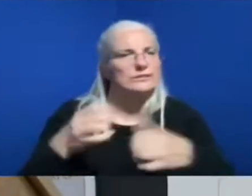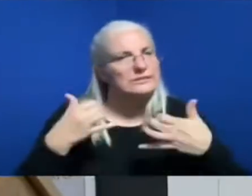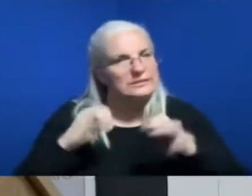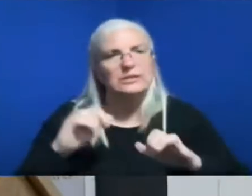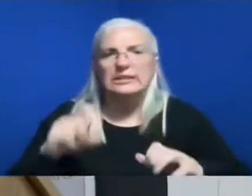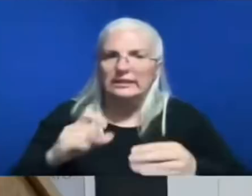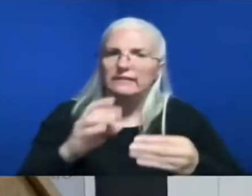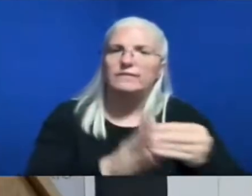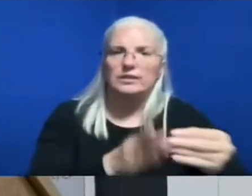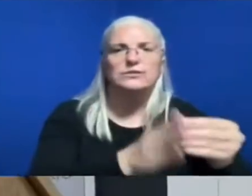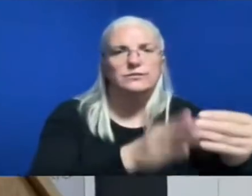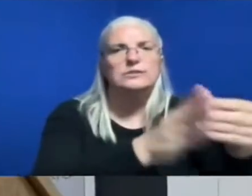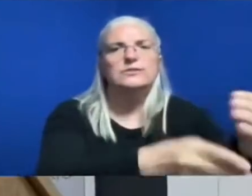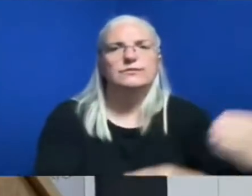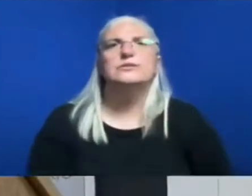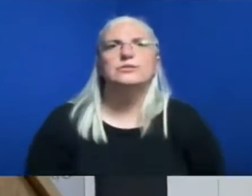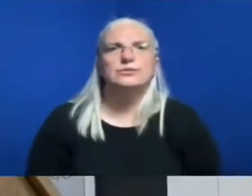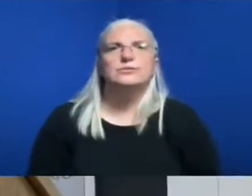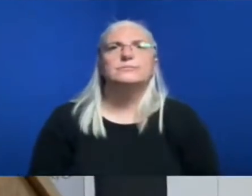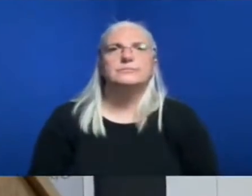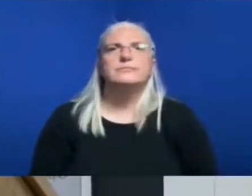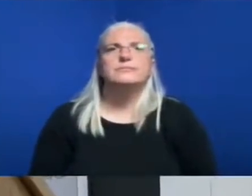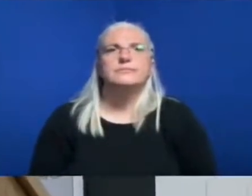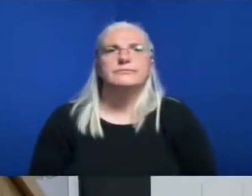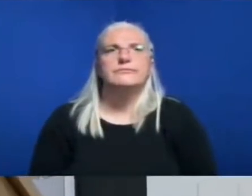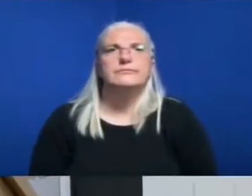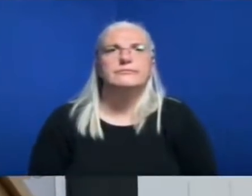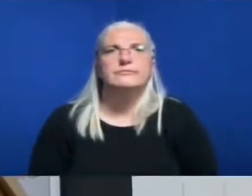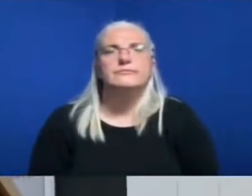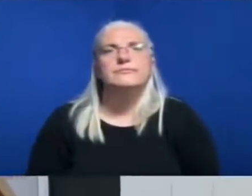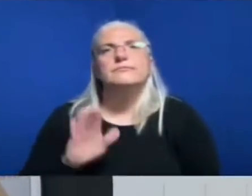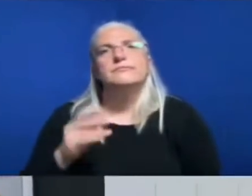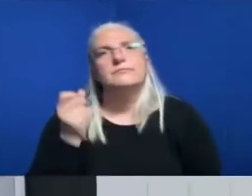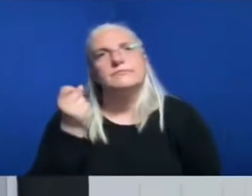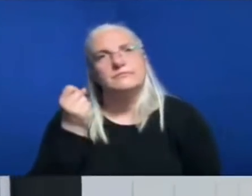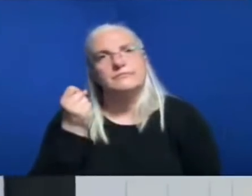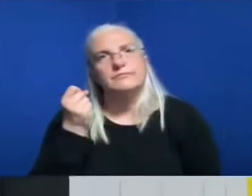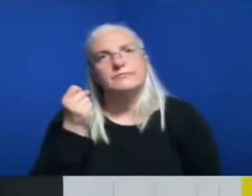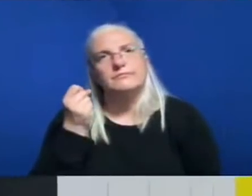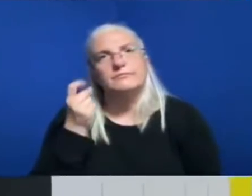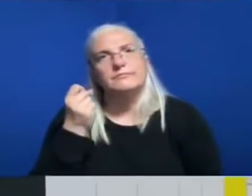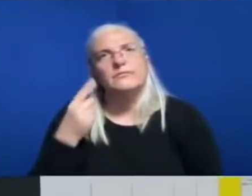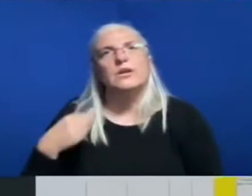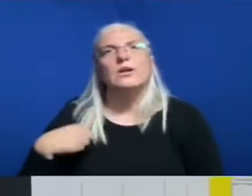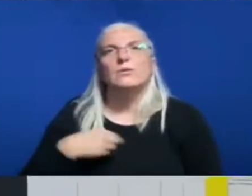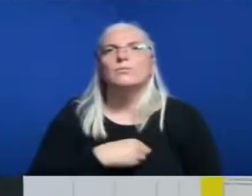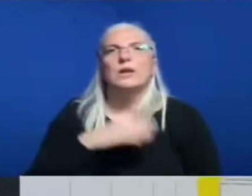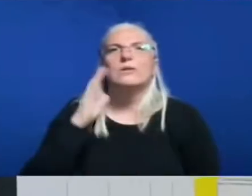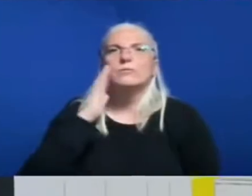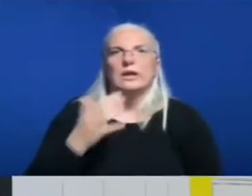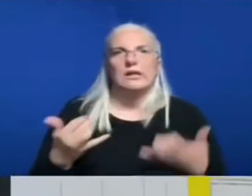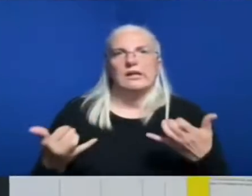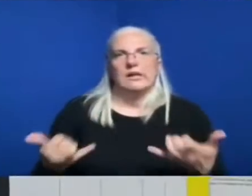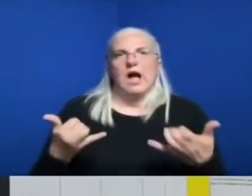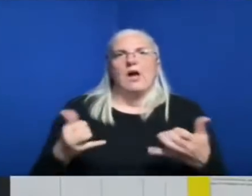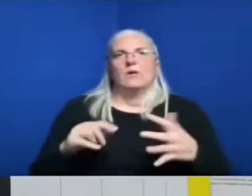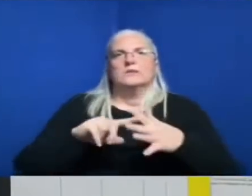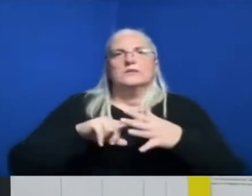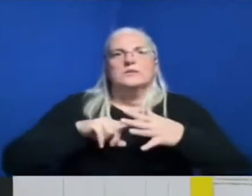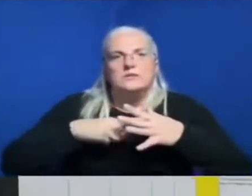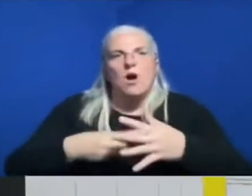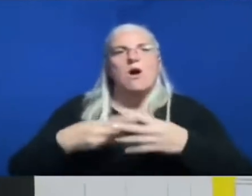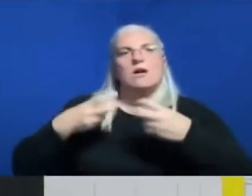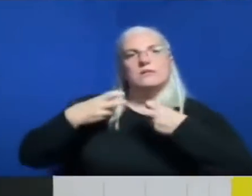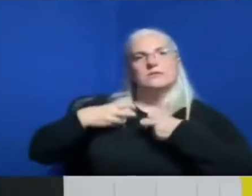the Plumas National Forest stated, we're going to transition out. And with that, it is our